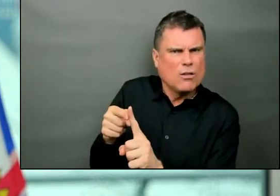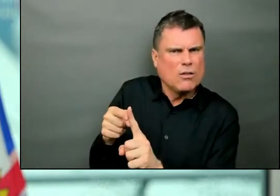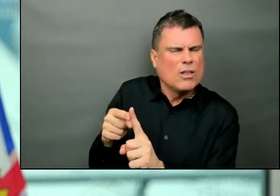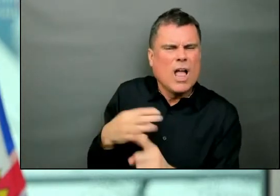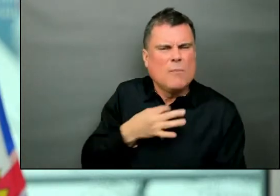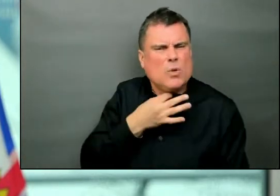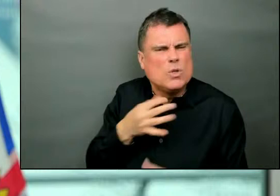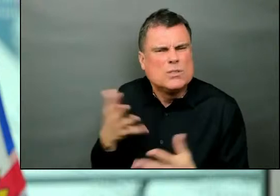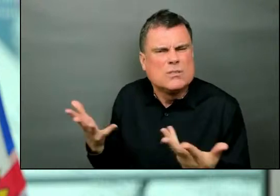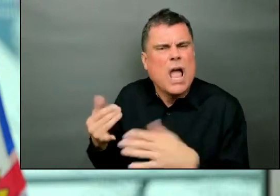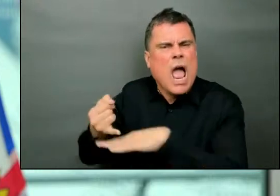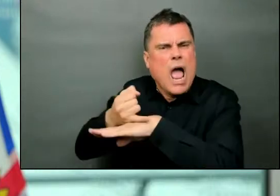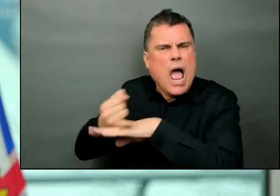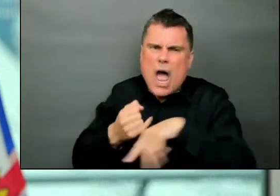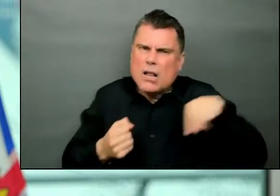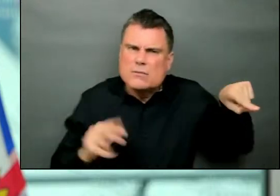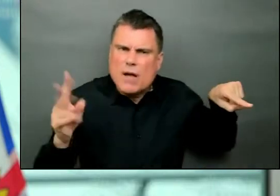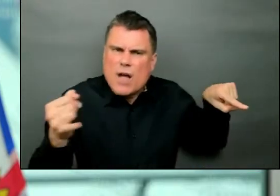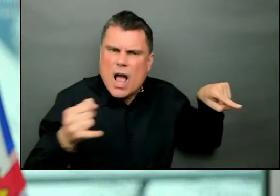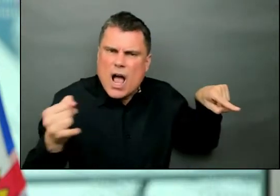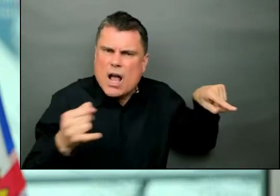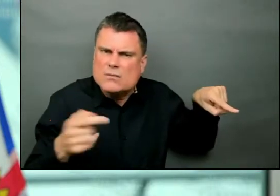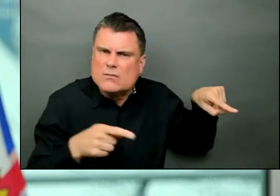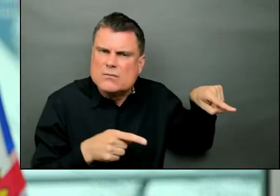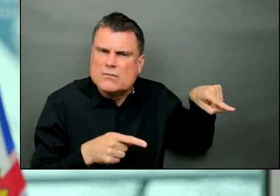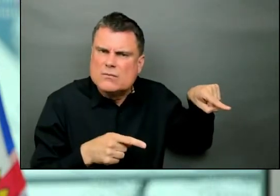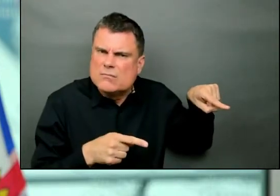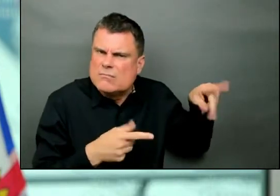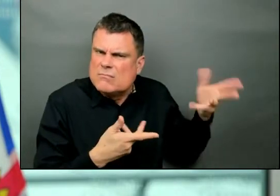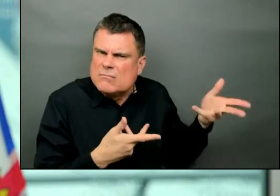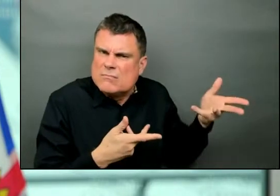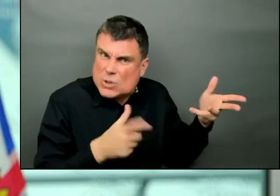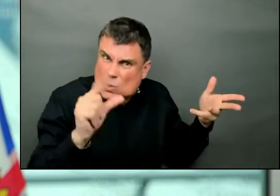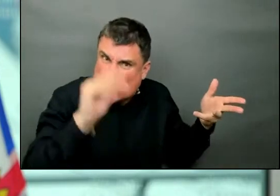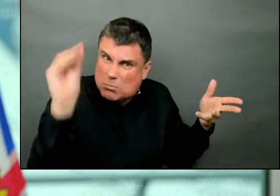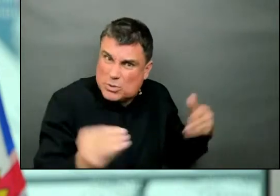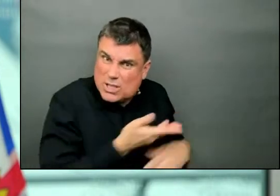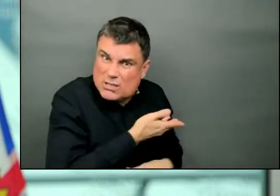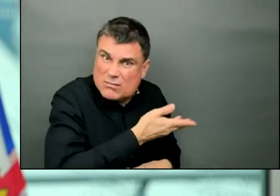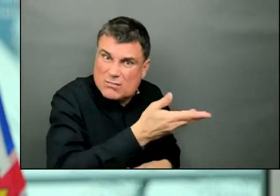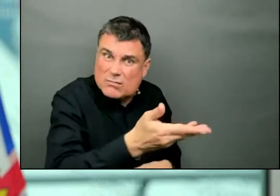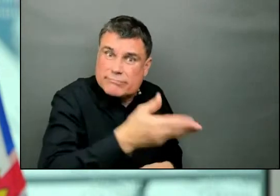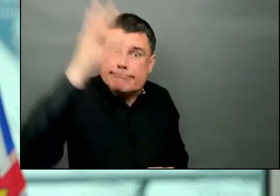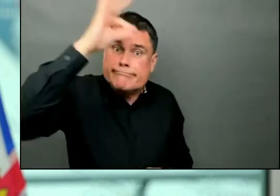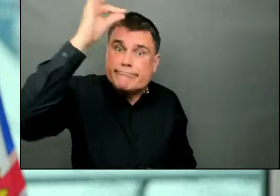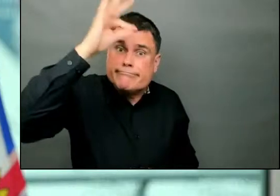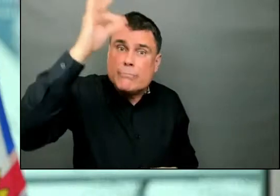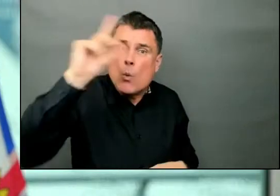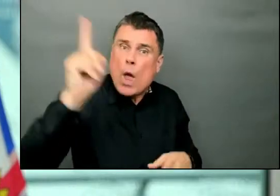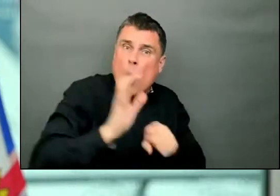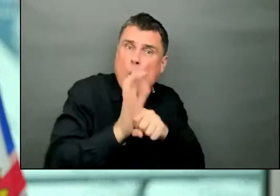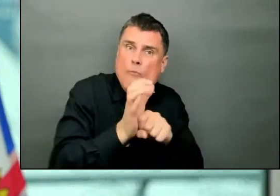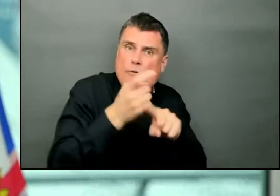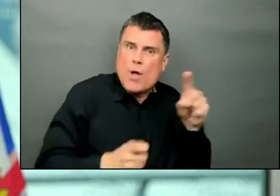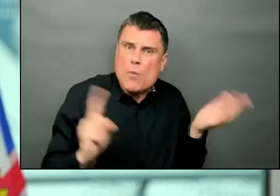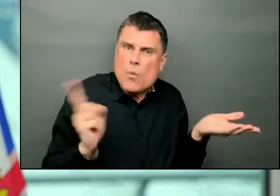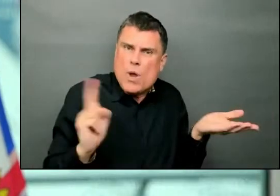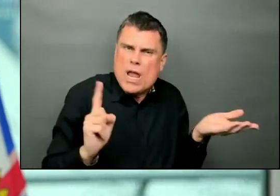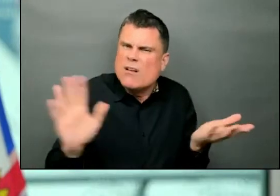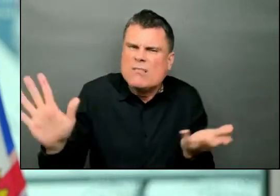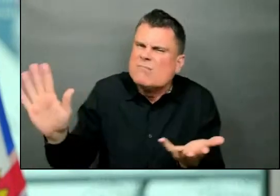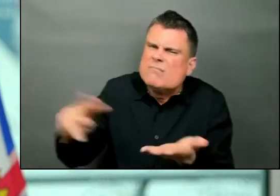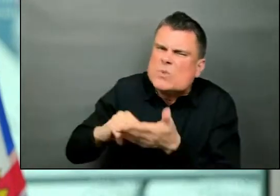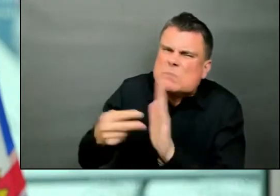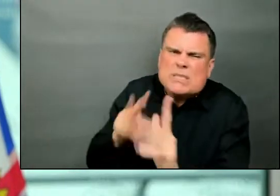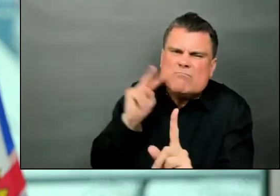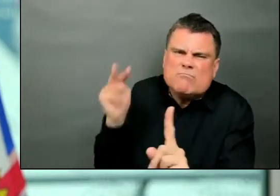concerns about when you hear that up to 20% of the cases can't be tracked back? So that is something that we've been watching from the very